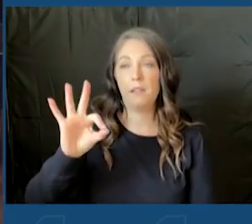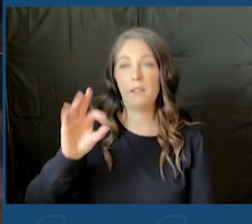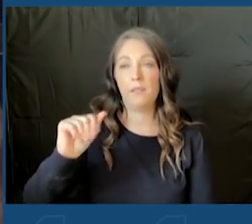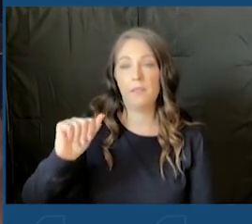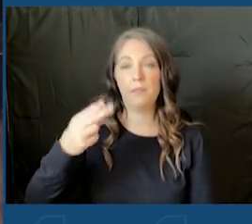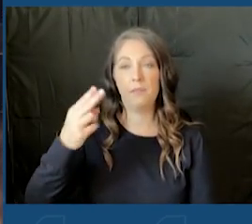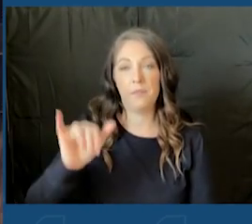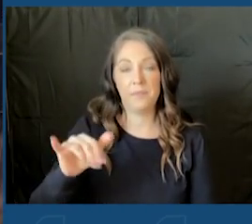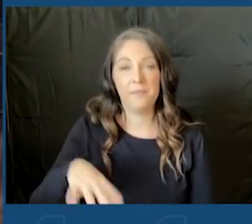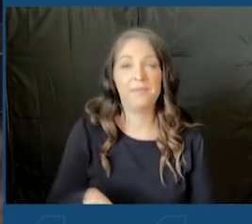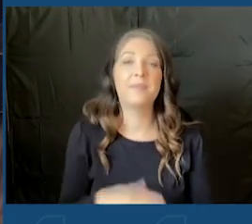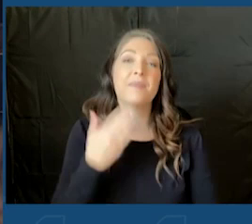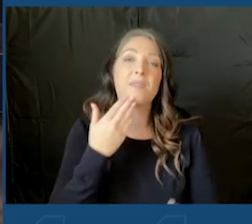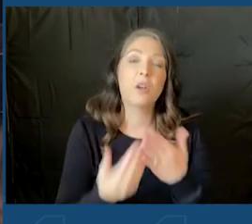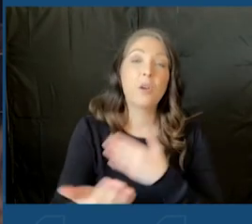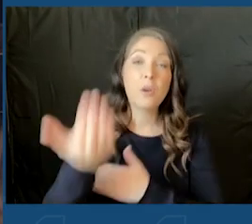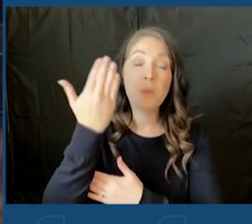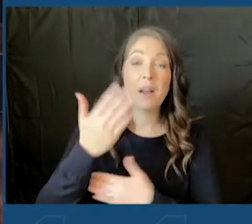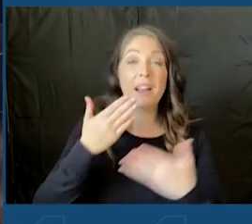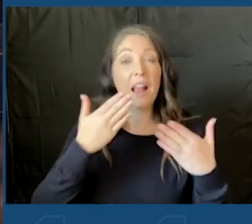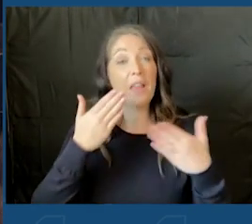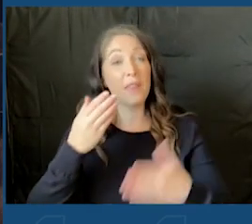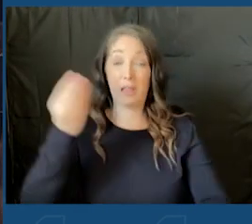Good morning. Thank you for telling me I'm next.